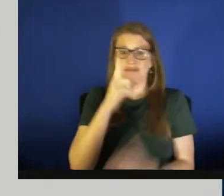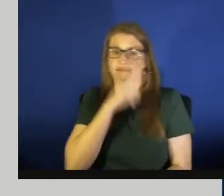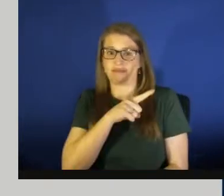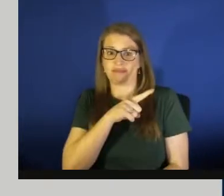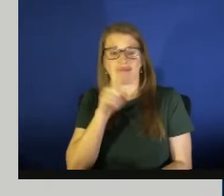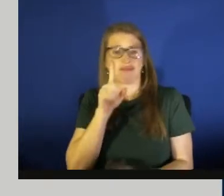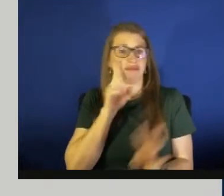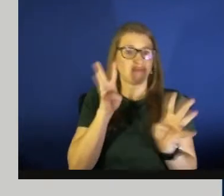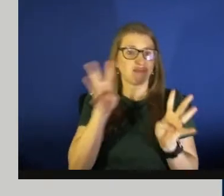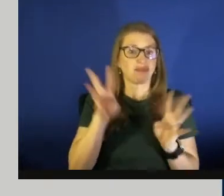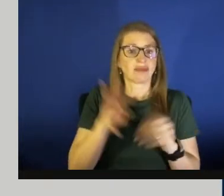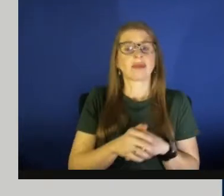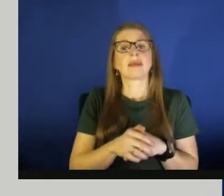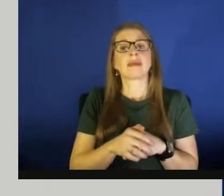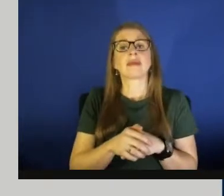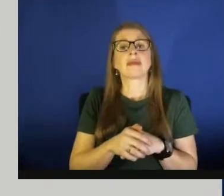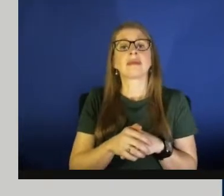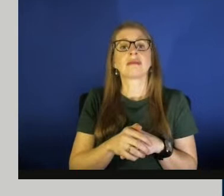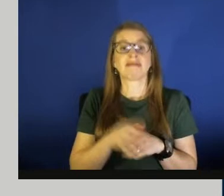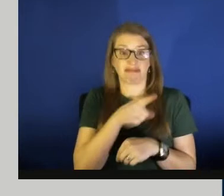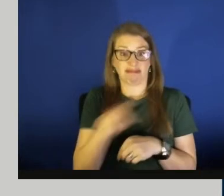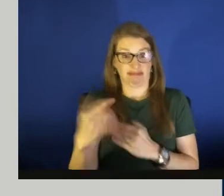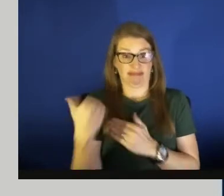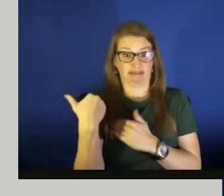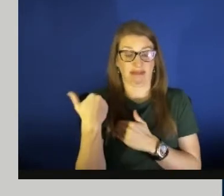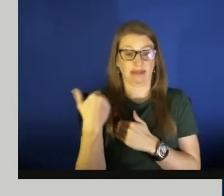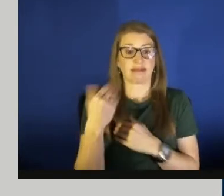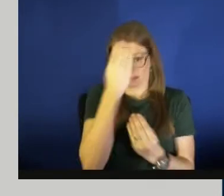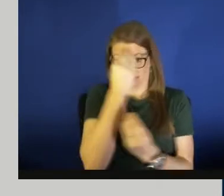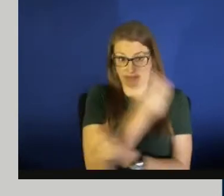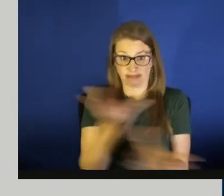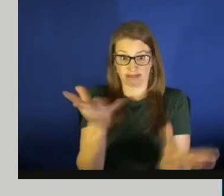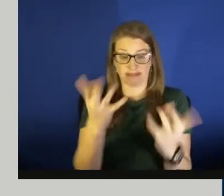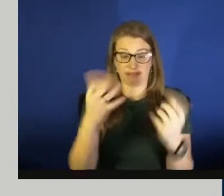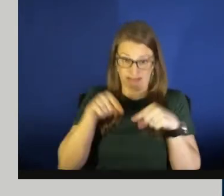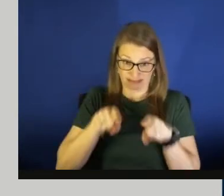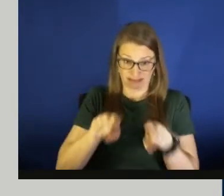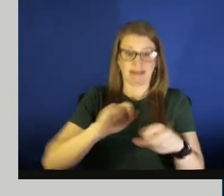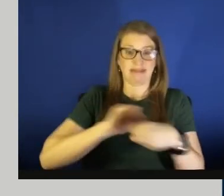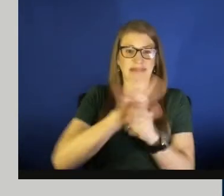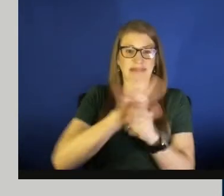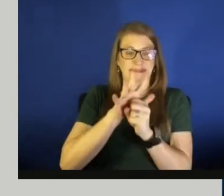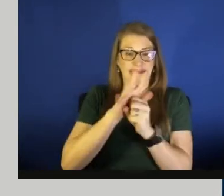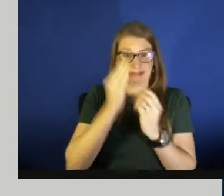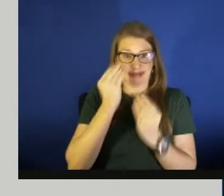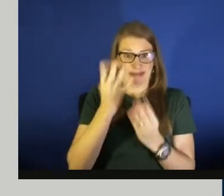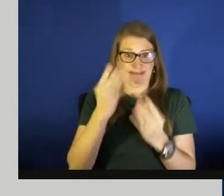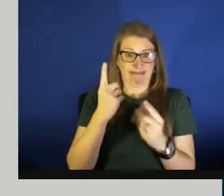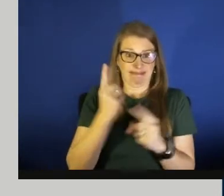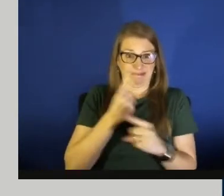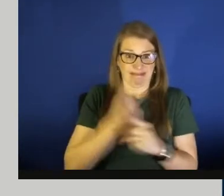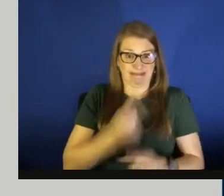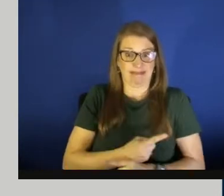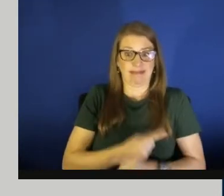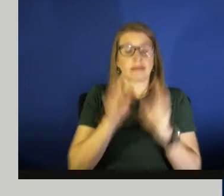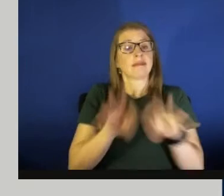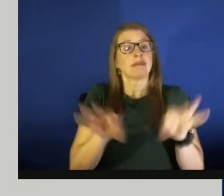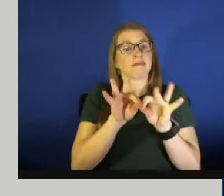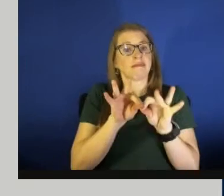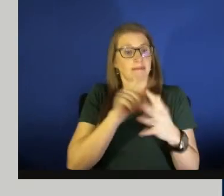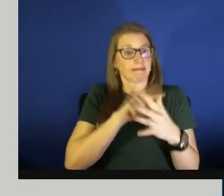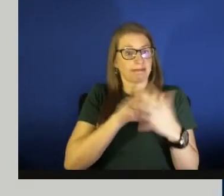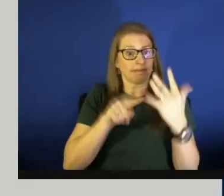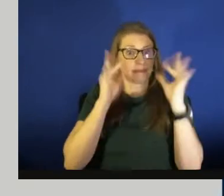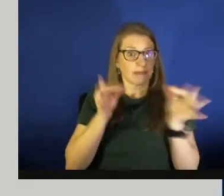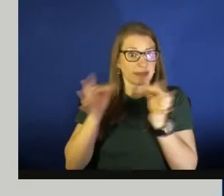for helping keep you informed as this pandemic rolls on. So how do they make those key decisions for coverage day after day?